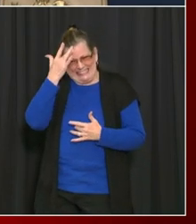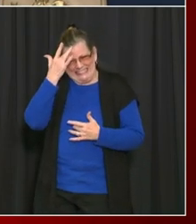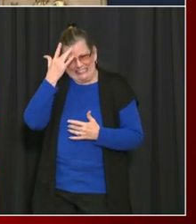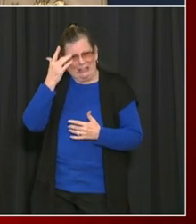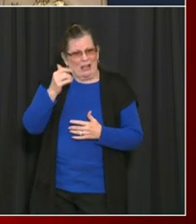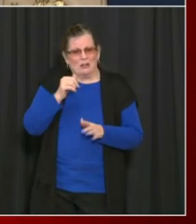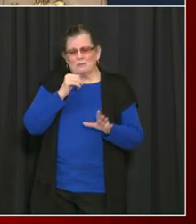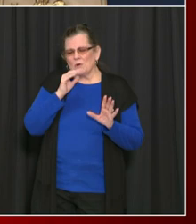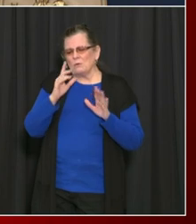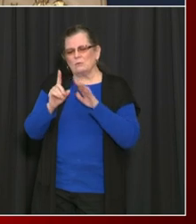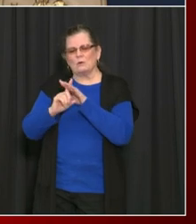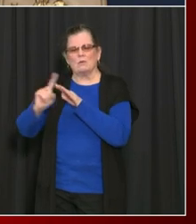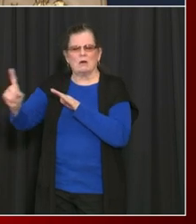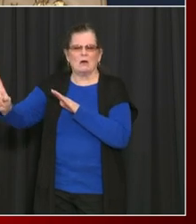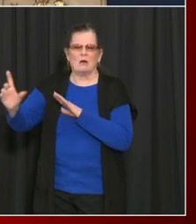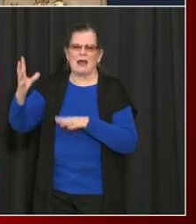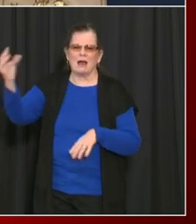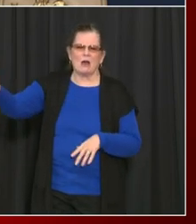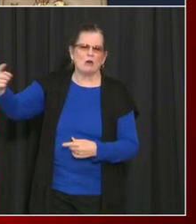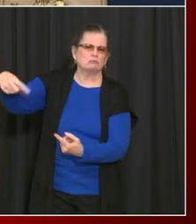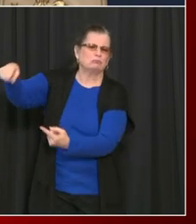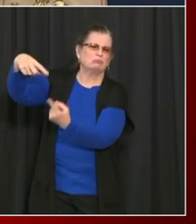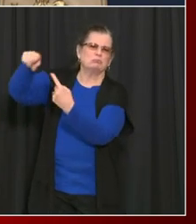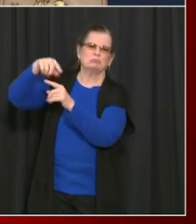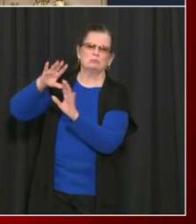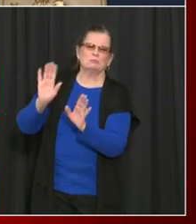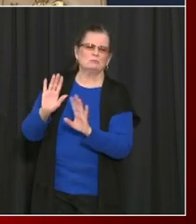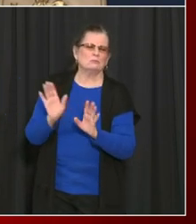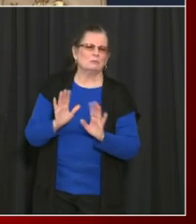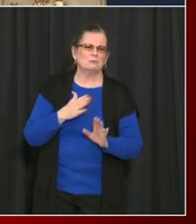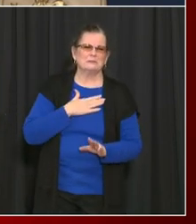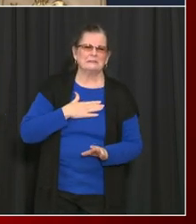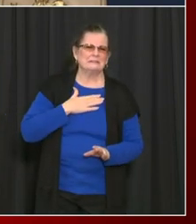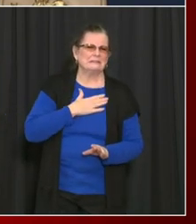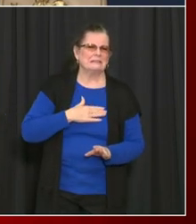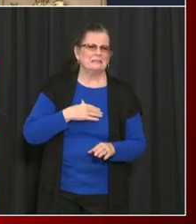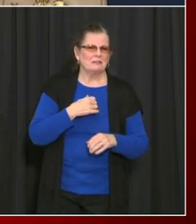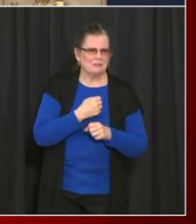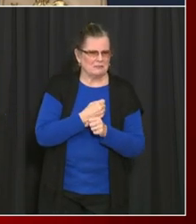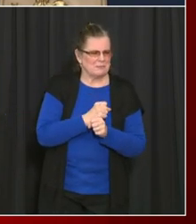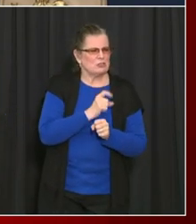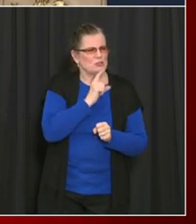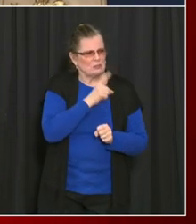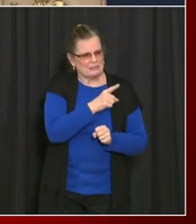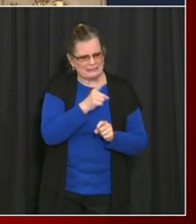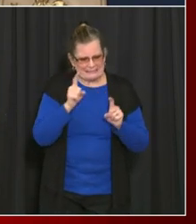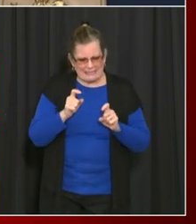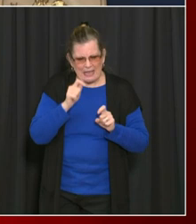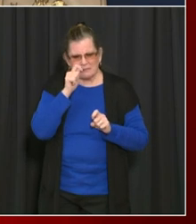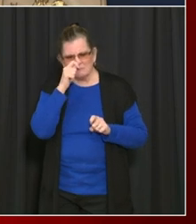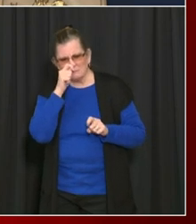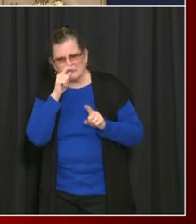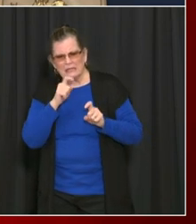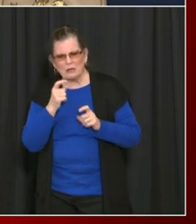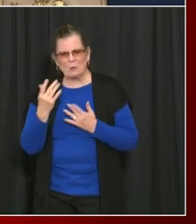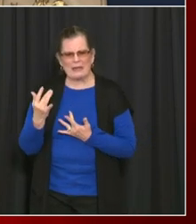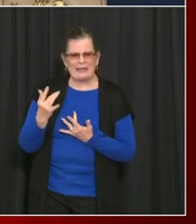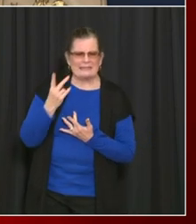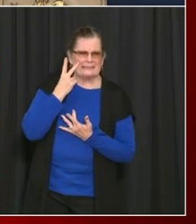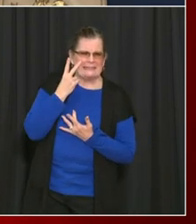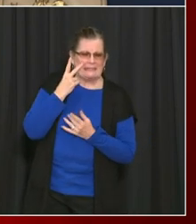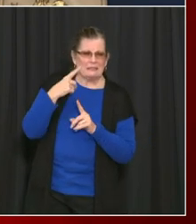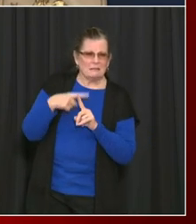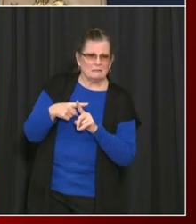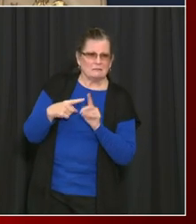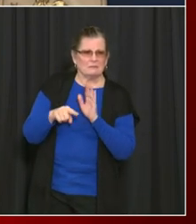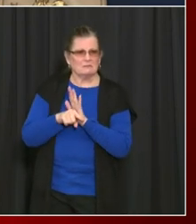out, and making sure that you're getting a test if you need a test, and consulting with your doctor